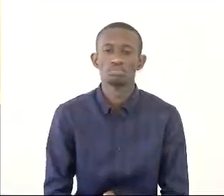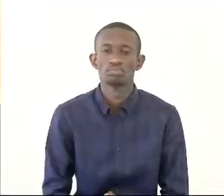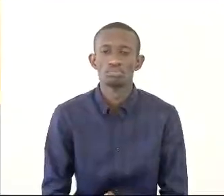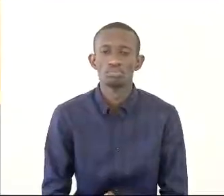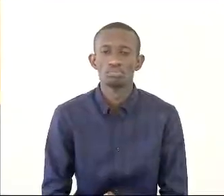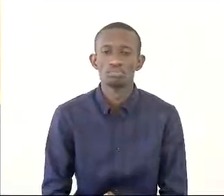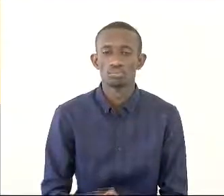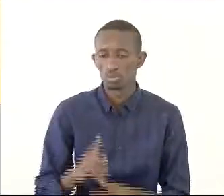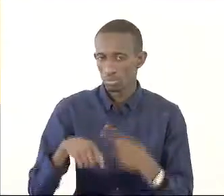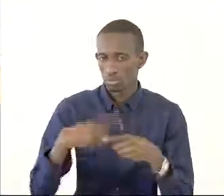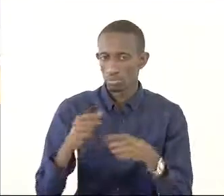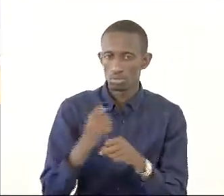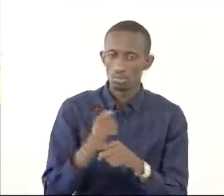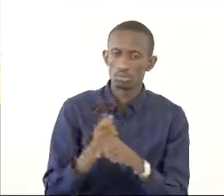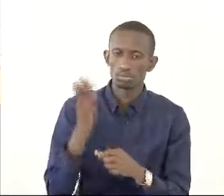You keep on working on them.